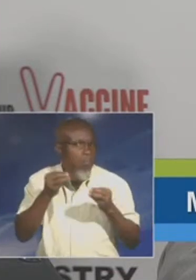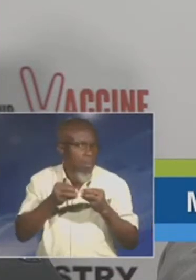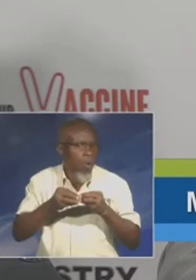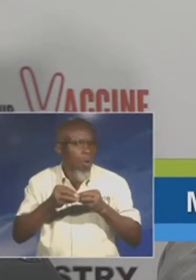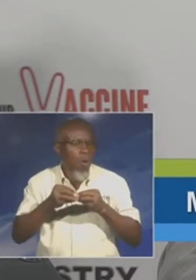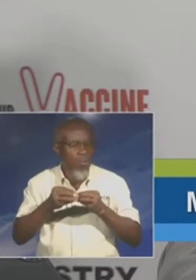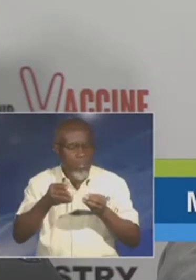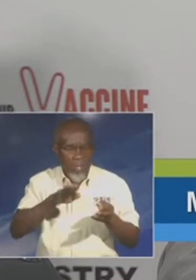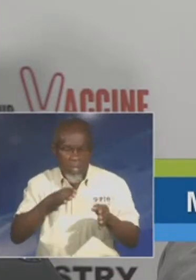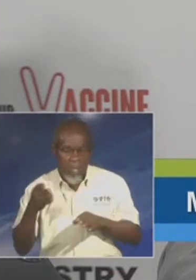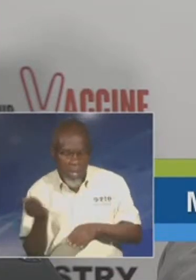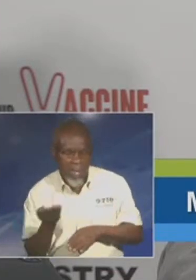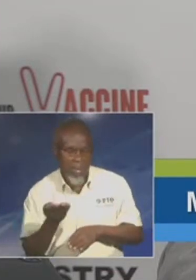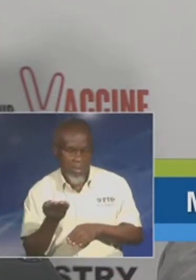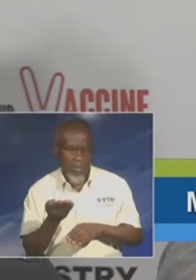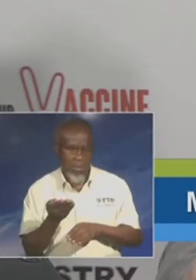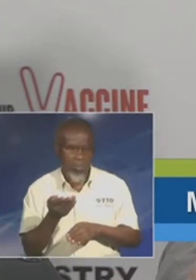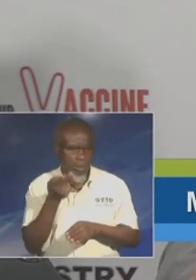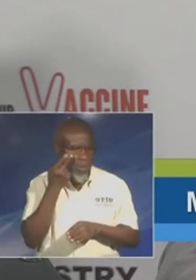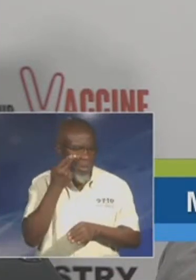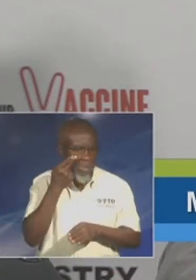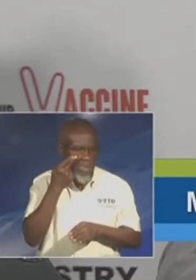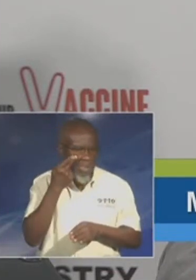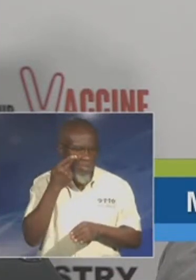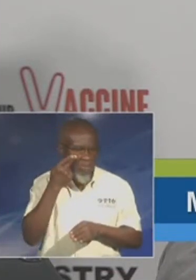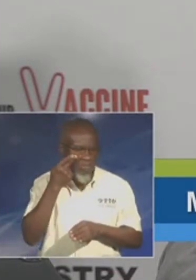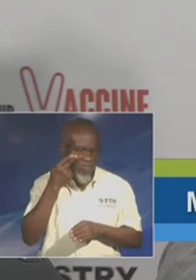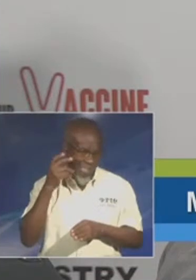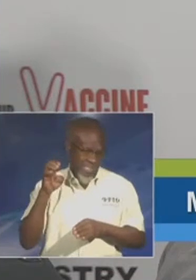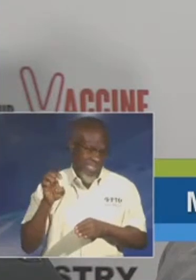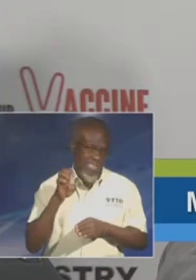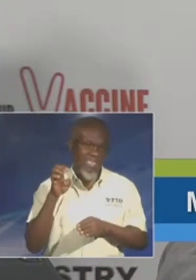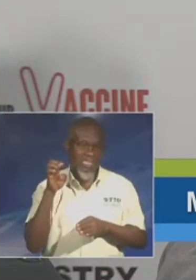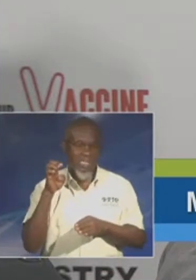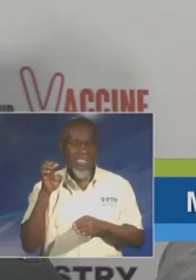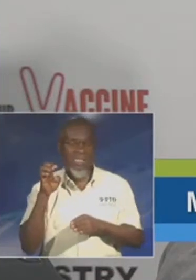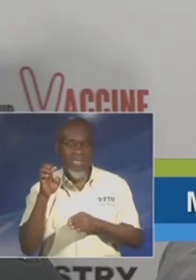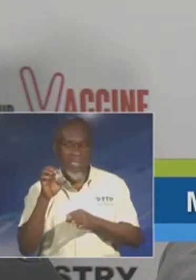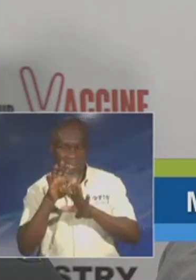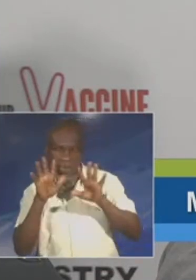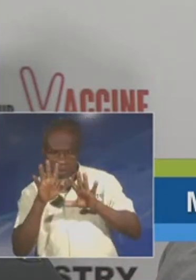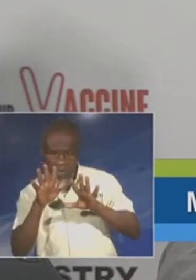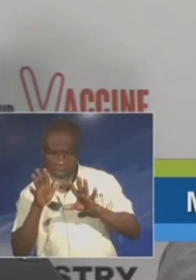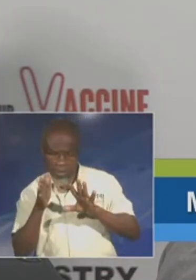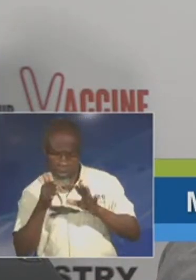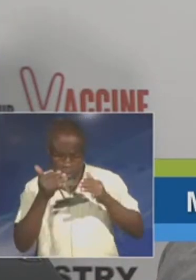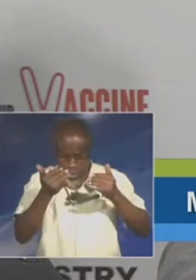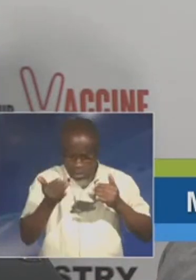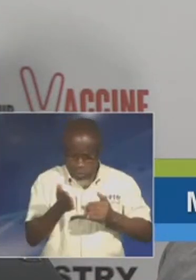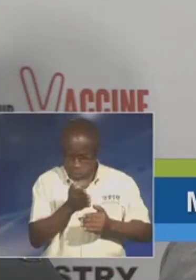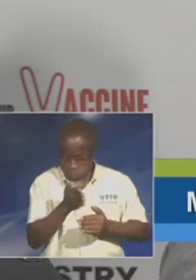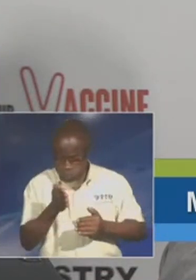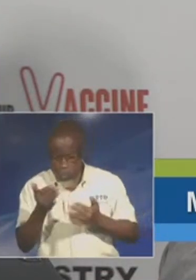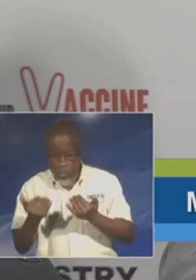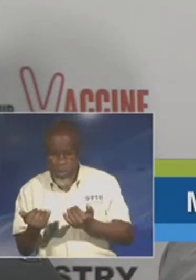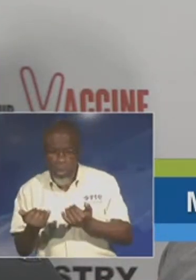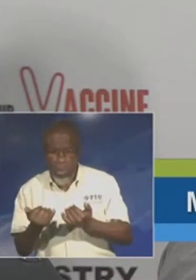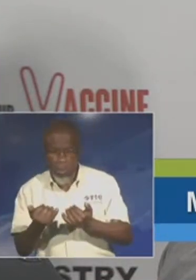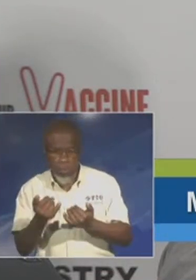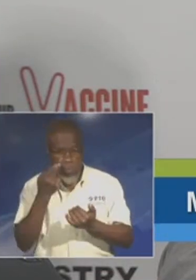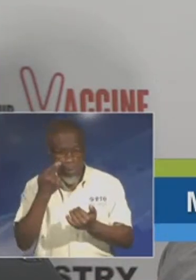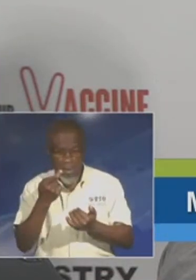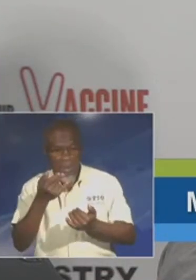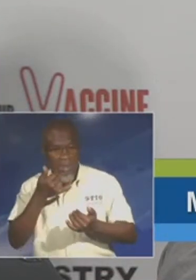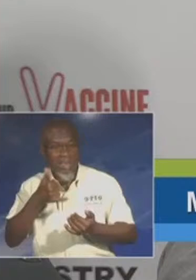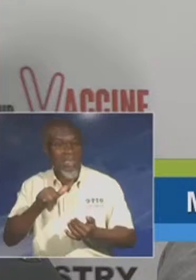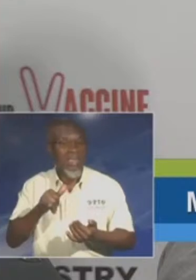now was a pattern of 1 or 2, but then suddenly yesterday, I believe it was 5. Yes, suddenly yesterday was